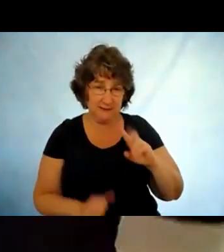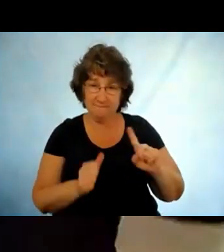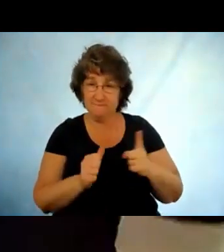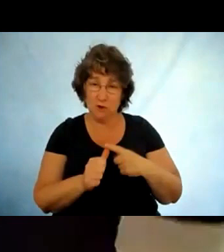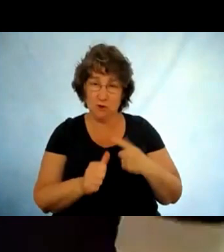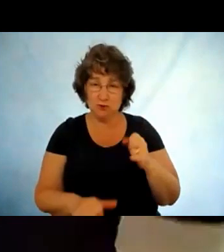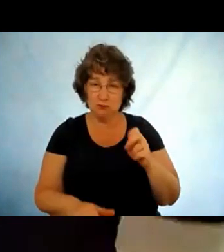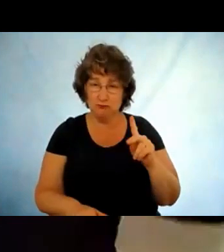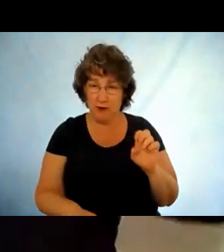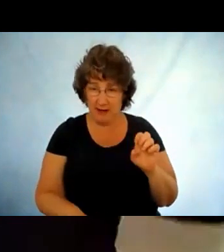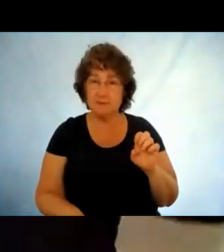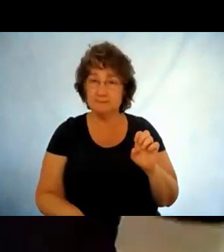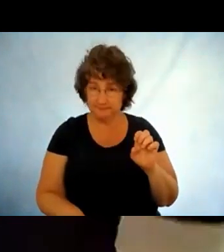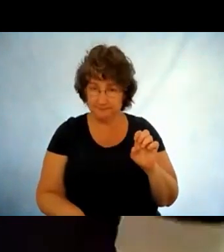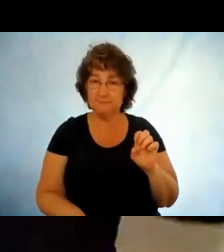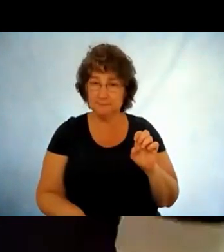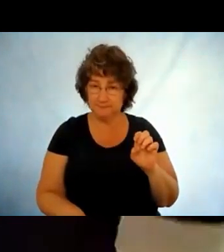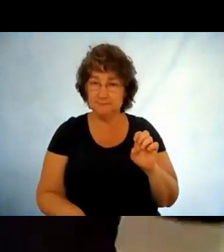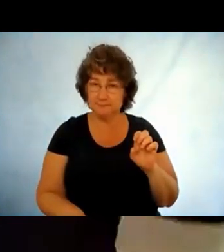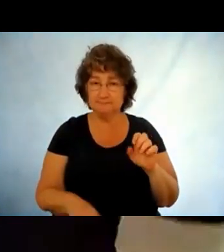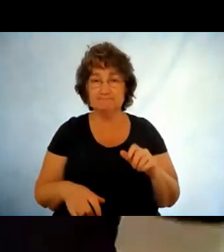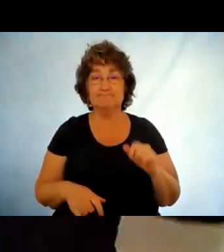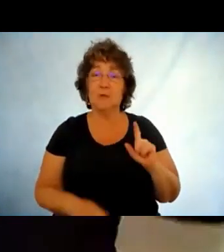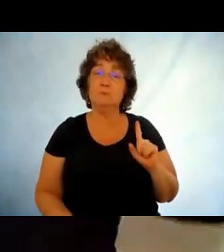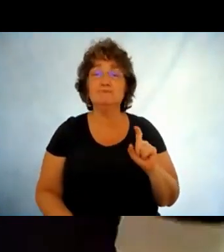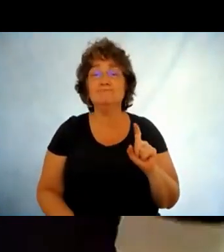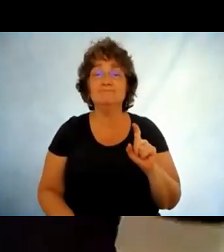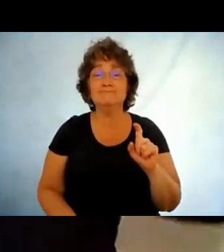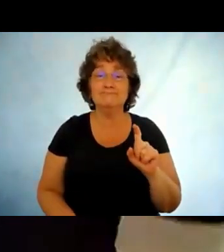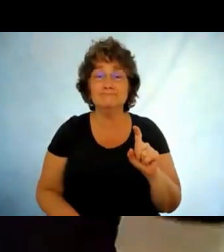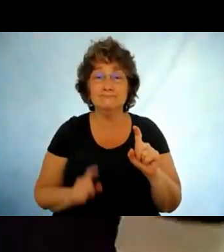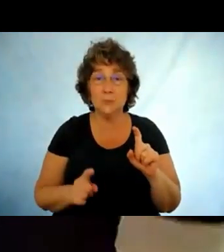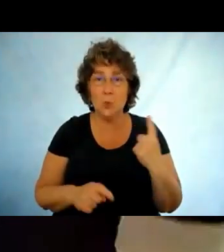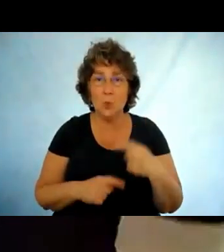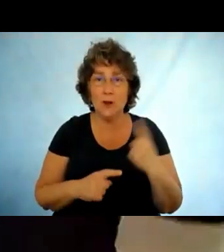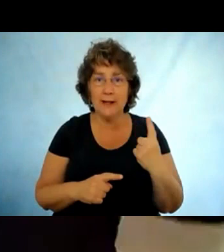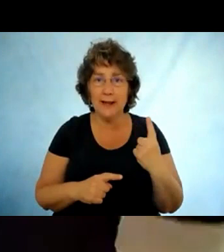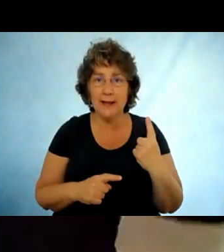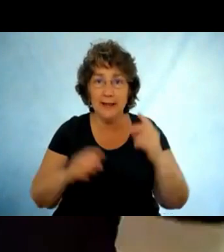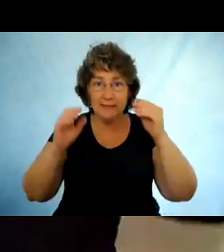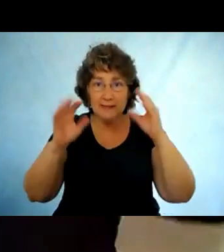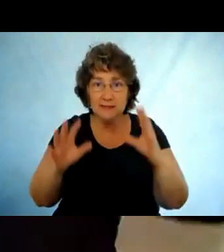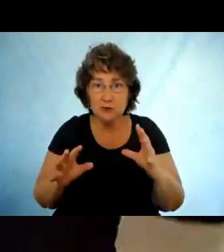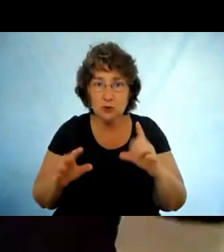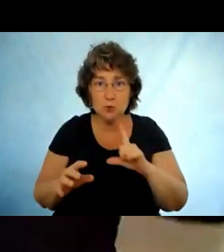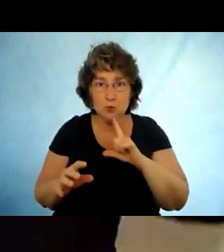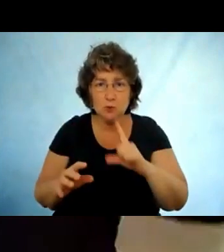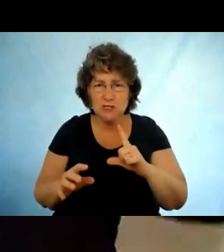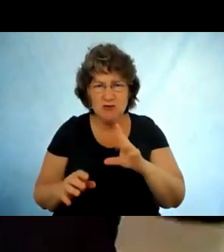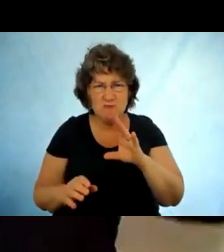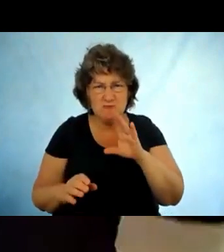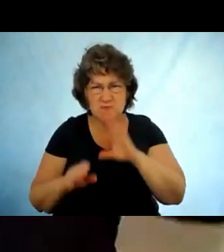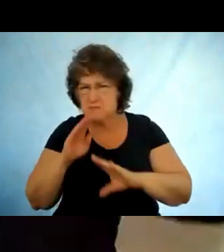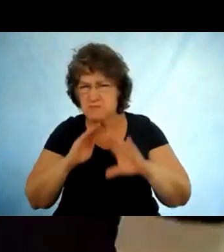there was a day that came when the teacher, so frustrated with the boy who couldn't